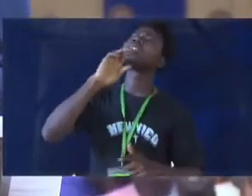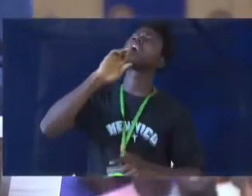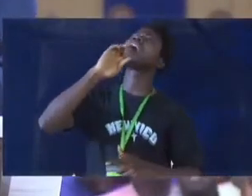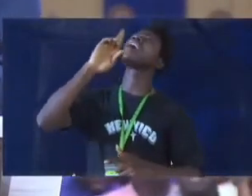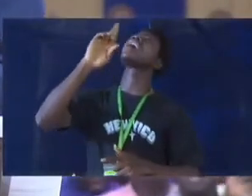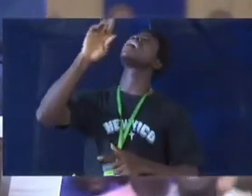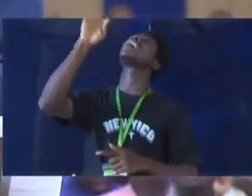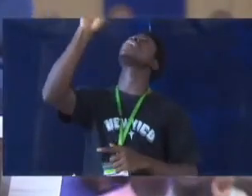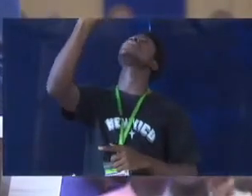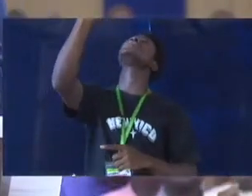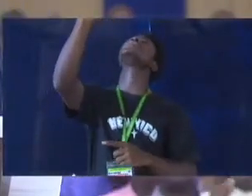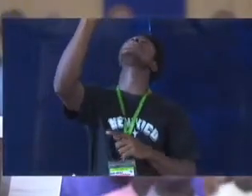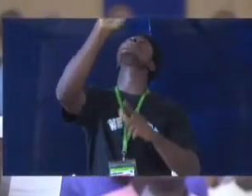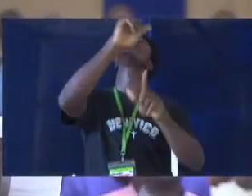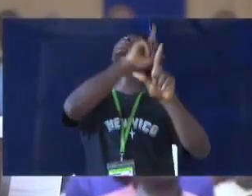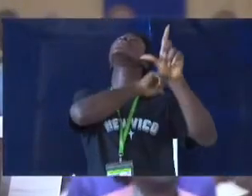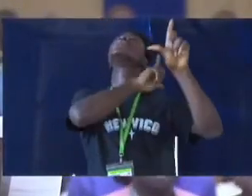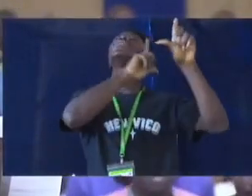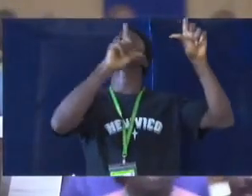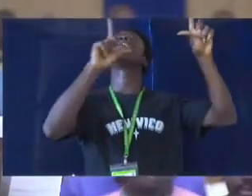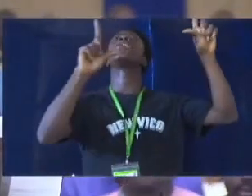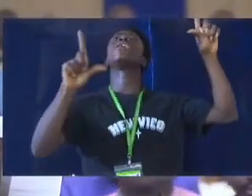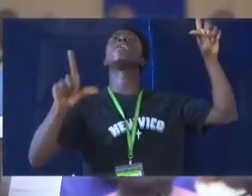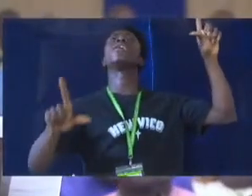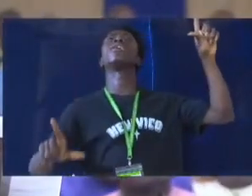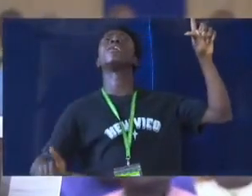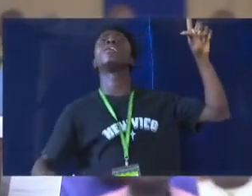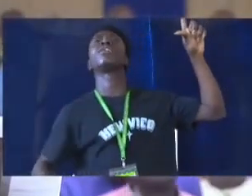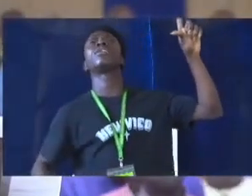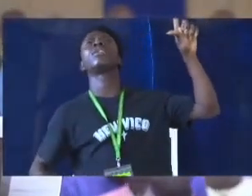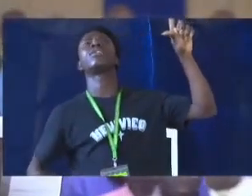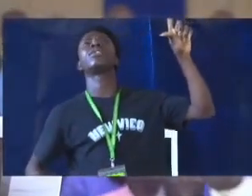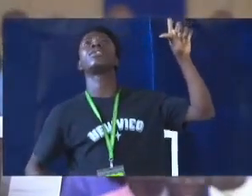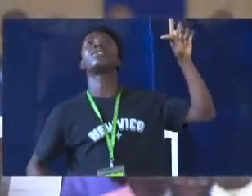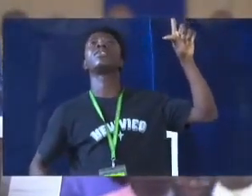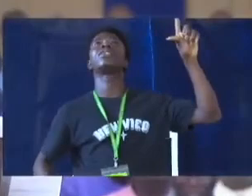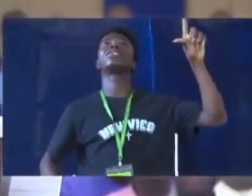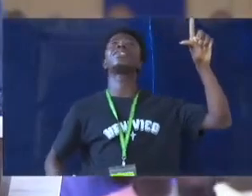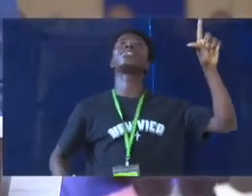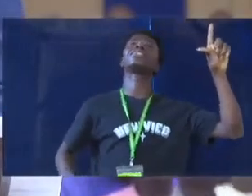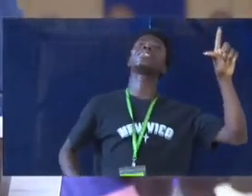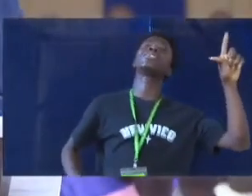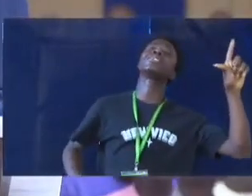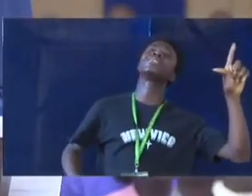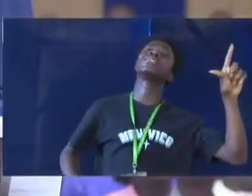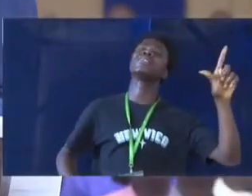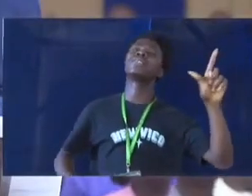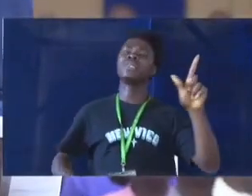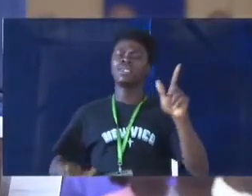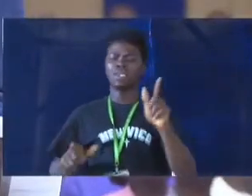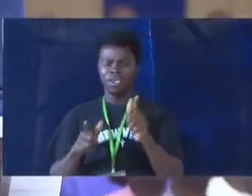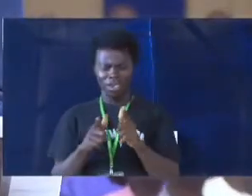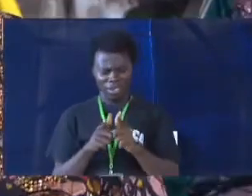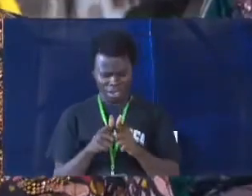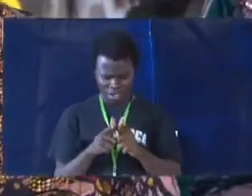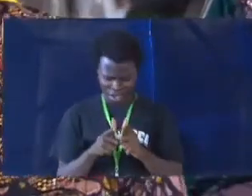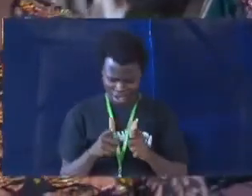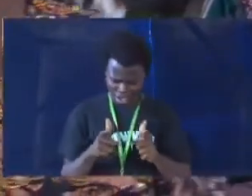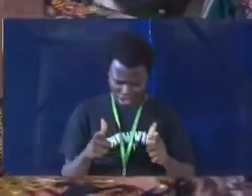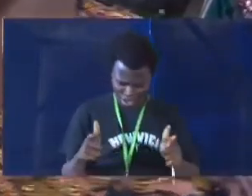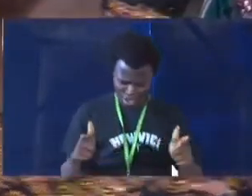Great are you, Lord. Sharebo Santaria Baka Santaria.